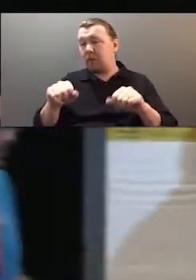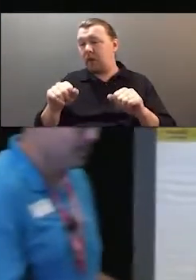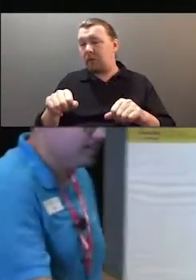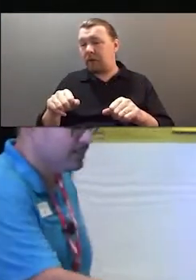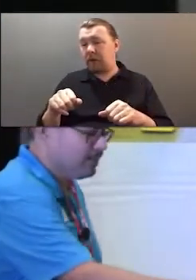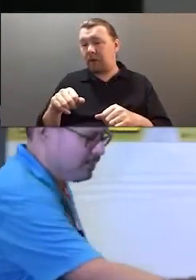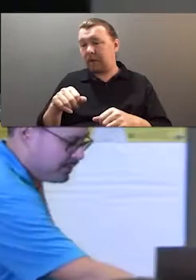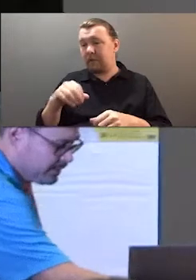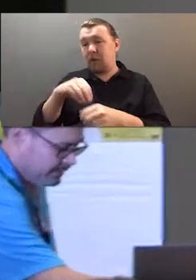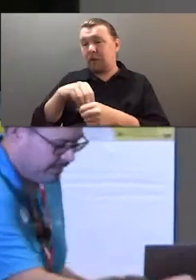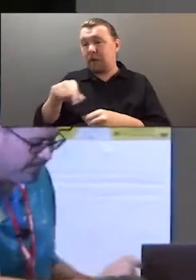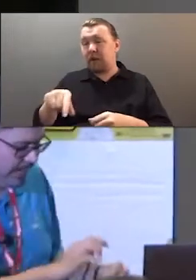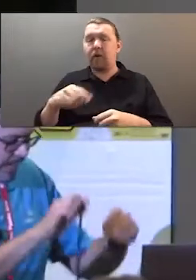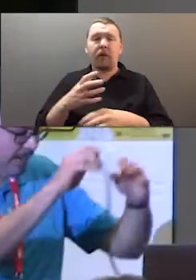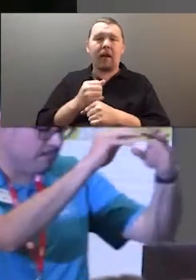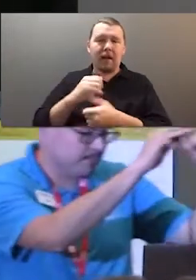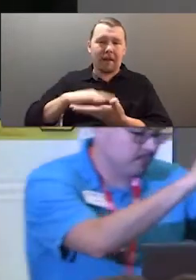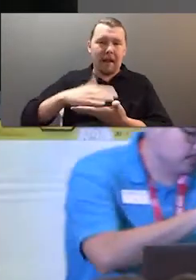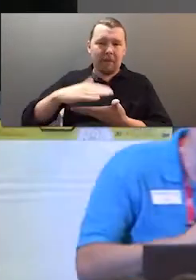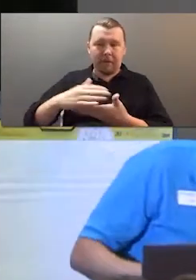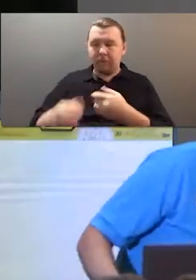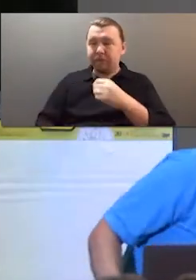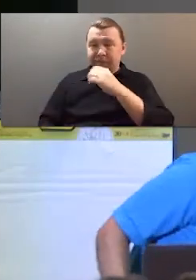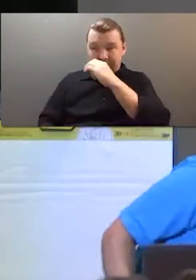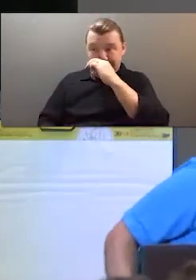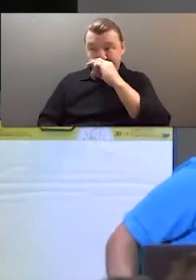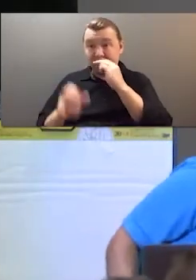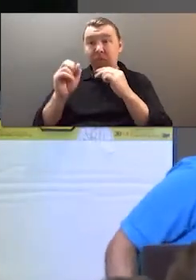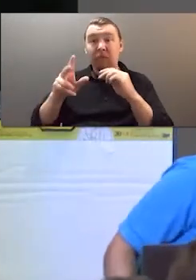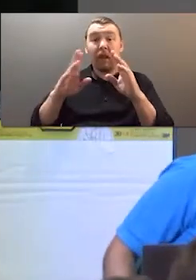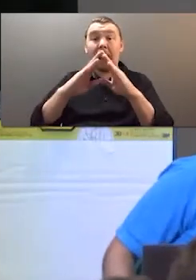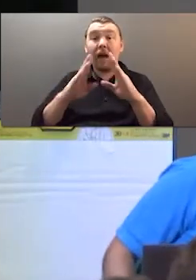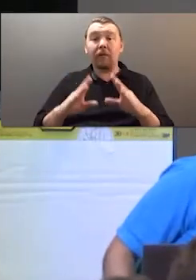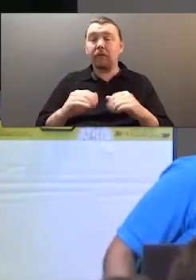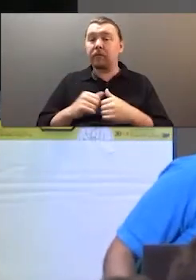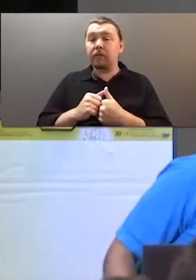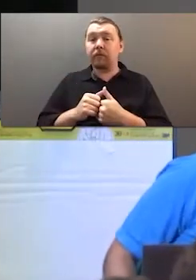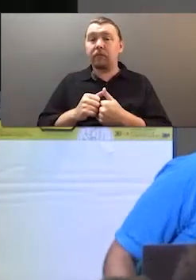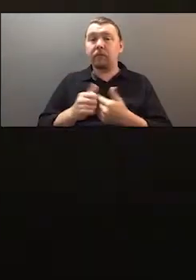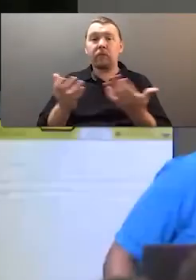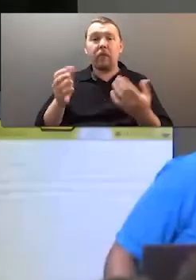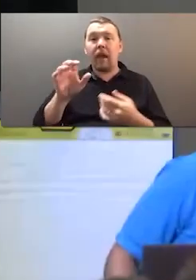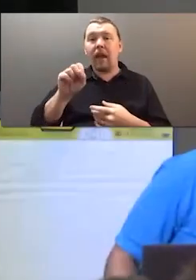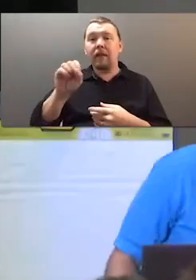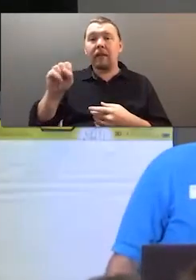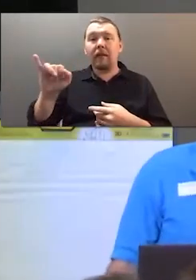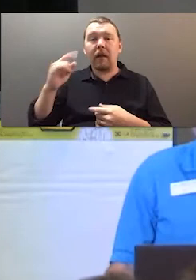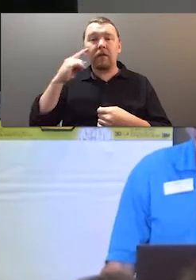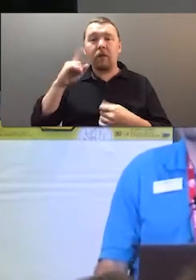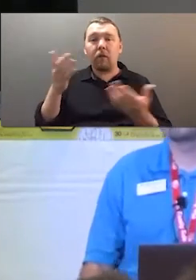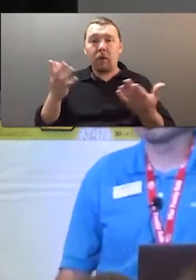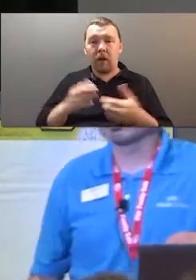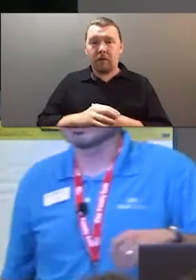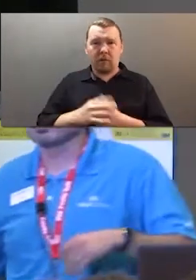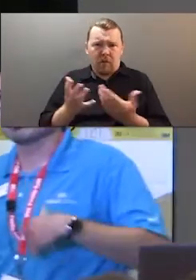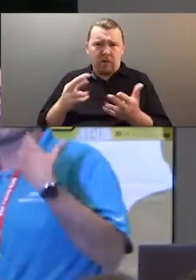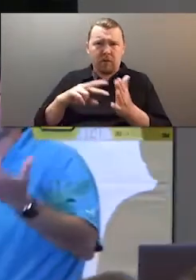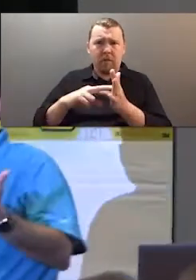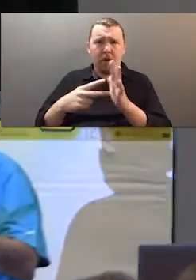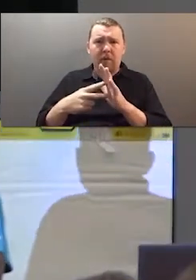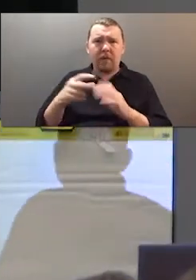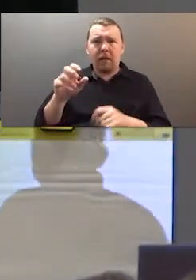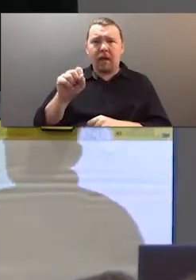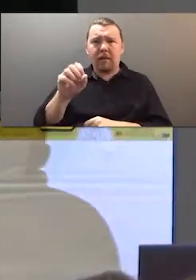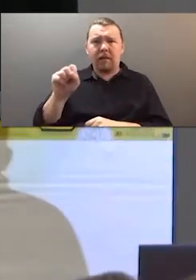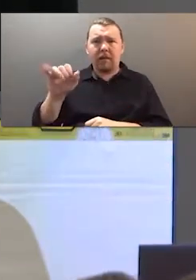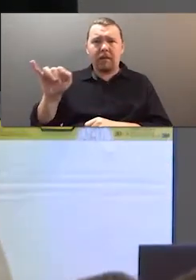probably it's somewhere in there. So housing, right? Because what is supplemental security income for, right? What is the